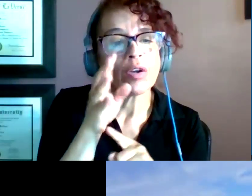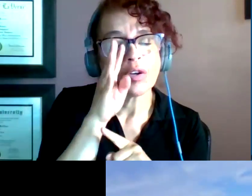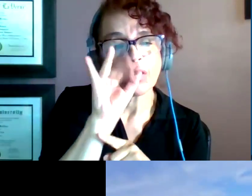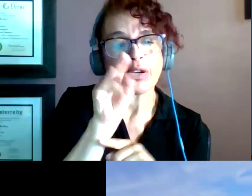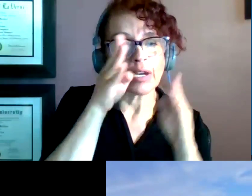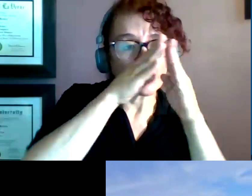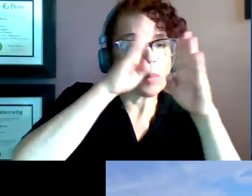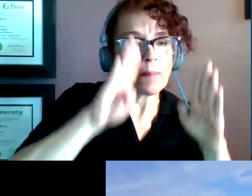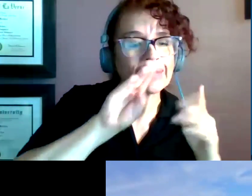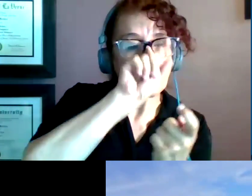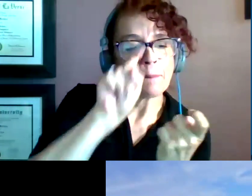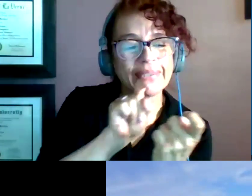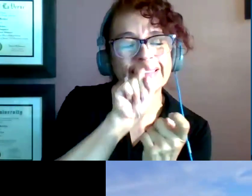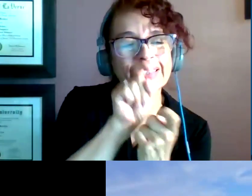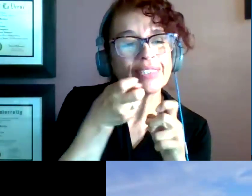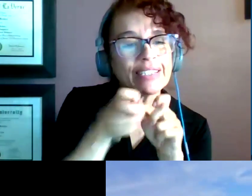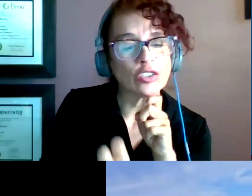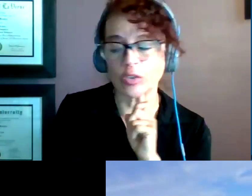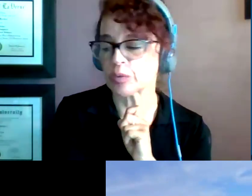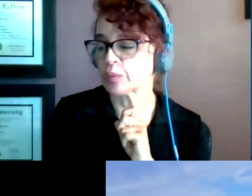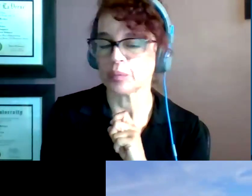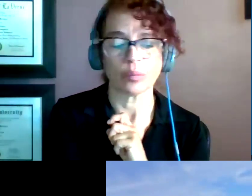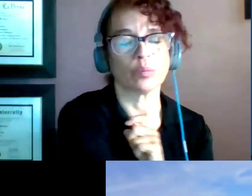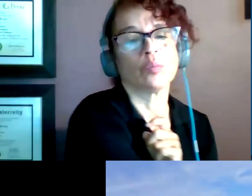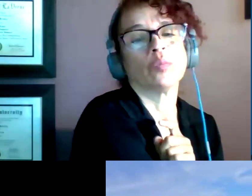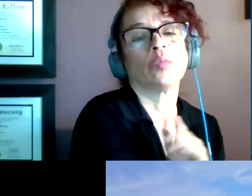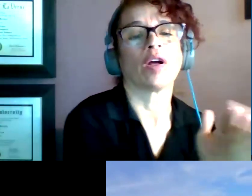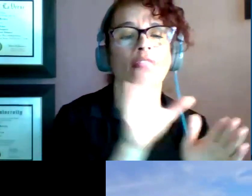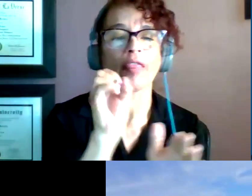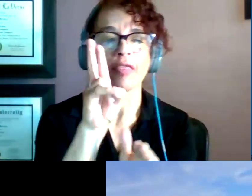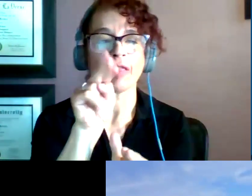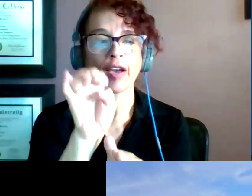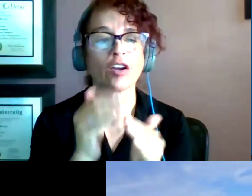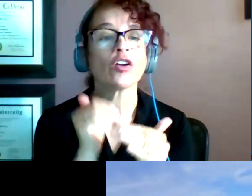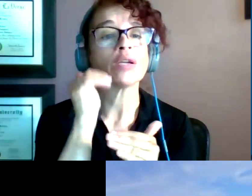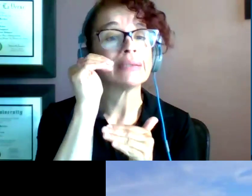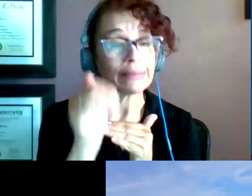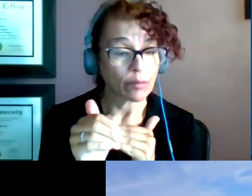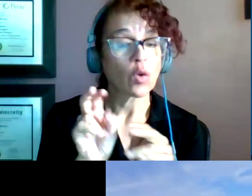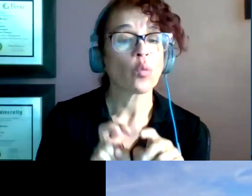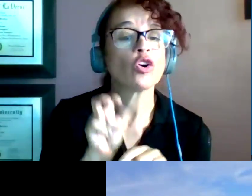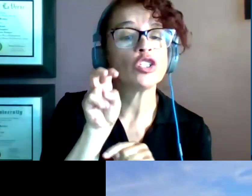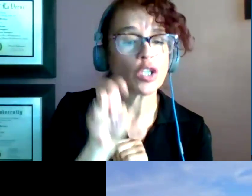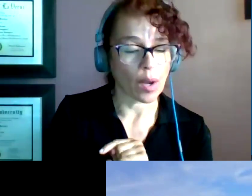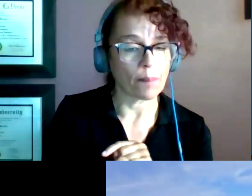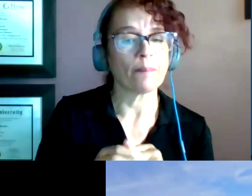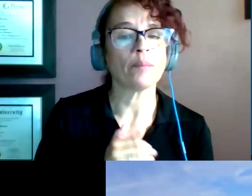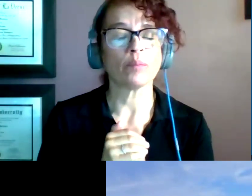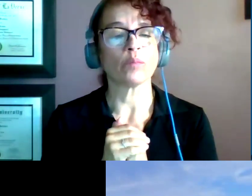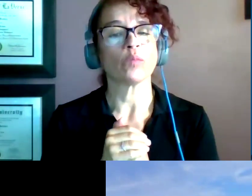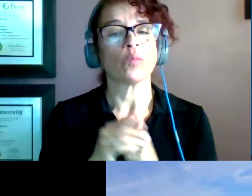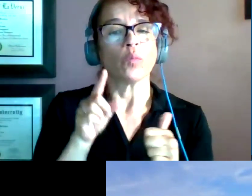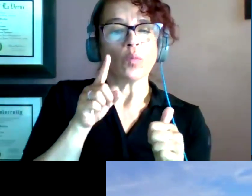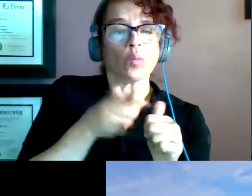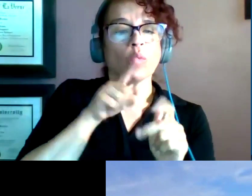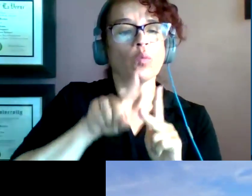housing specific issues. And then Corinne will jump in after I've gone through these. So first, just